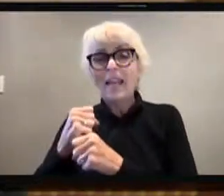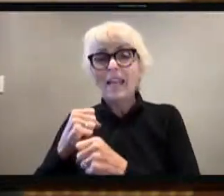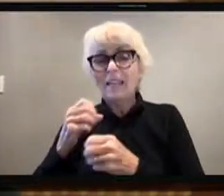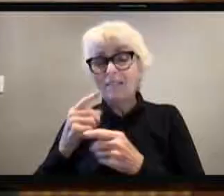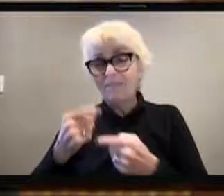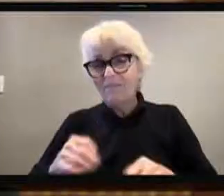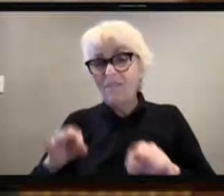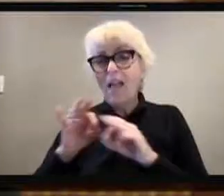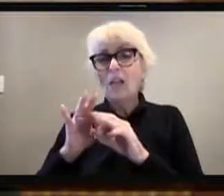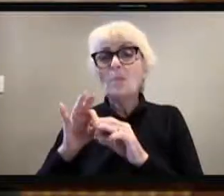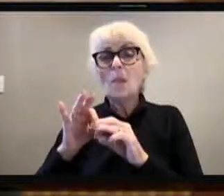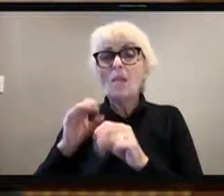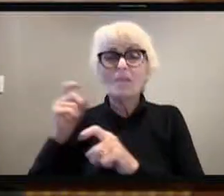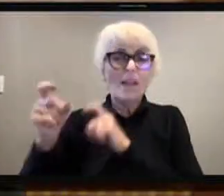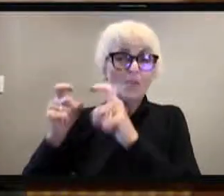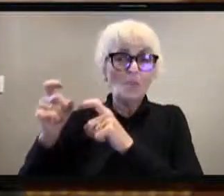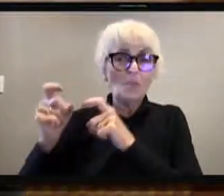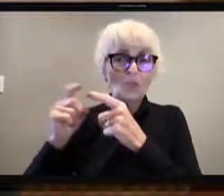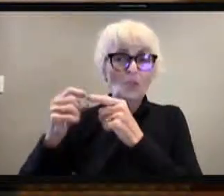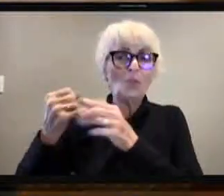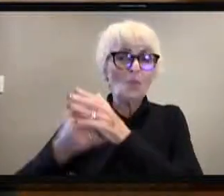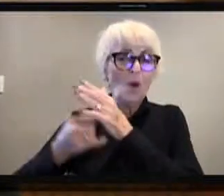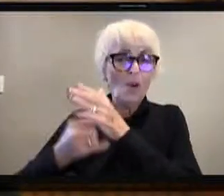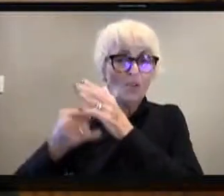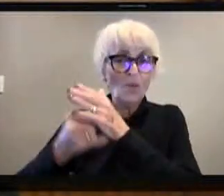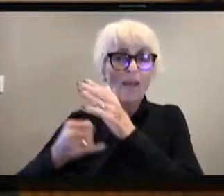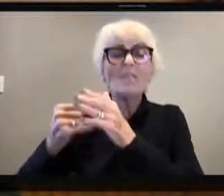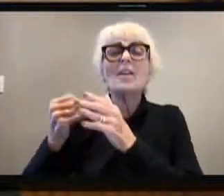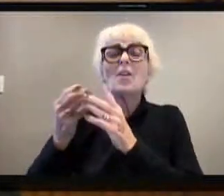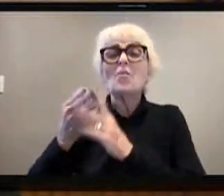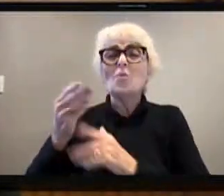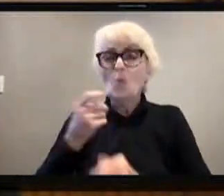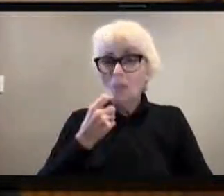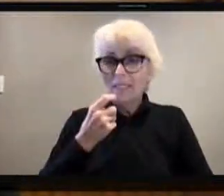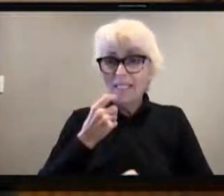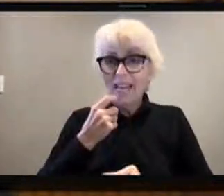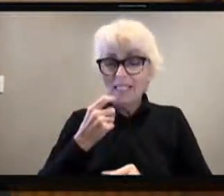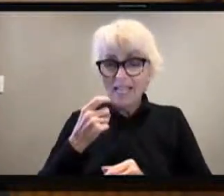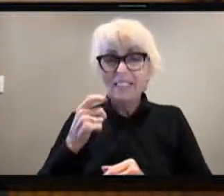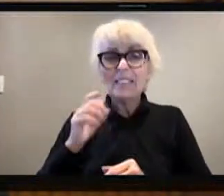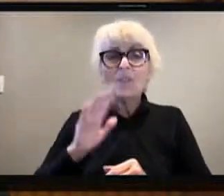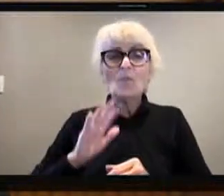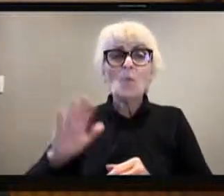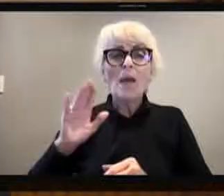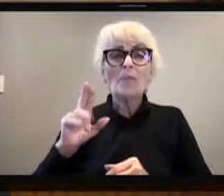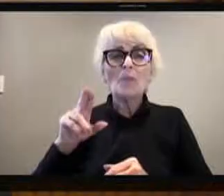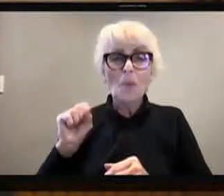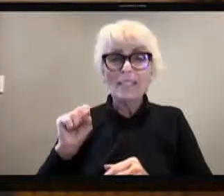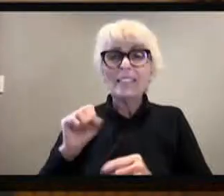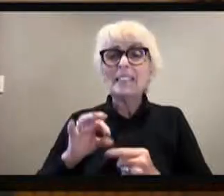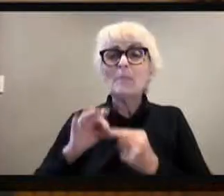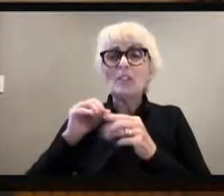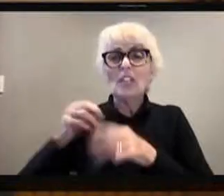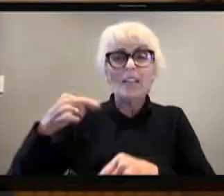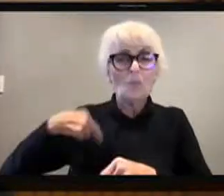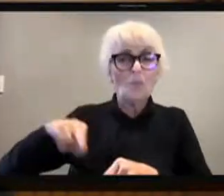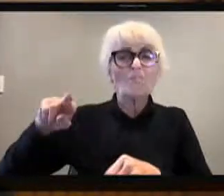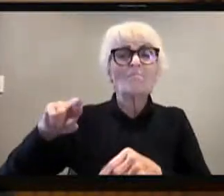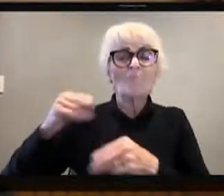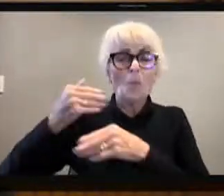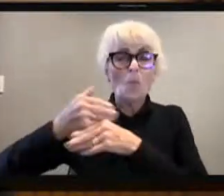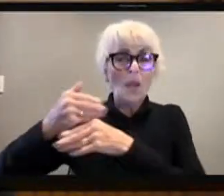of stained glass throughout the United States, especially in the realm of ecclesiastical windows. The studio